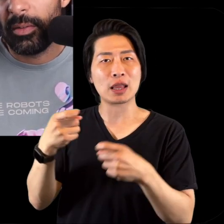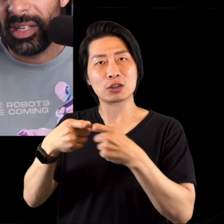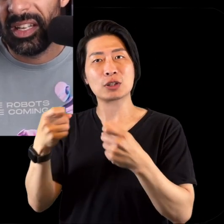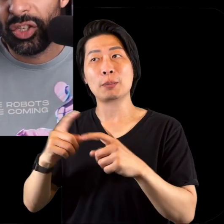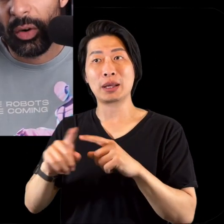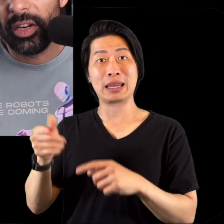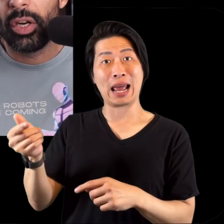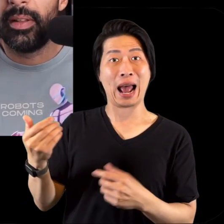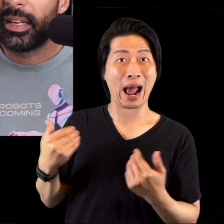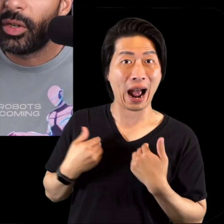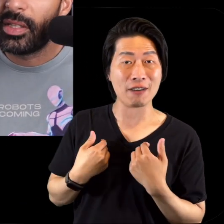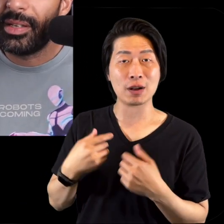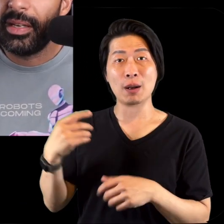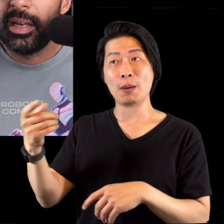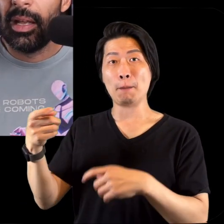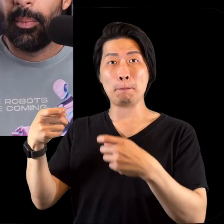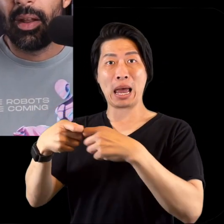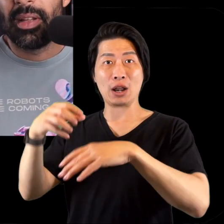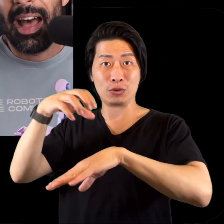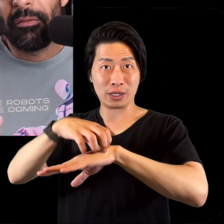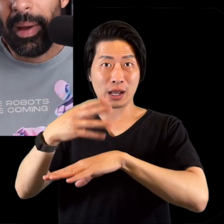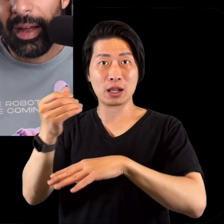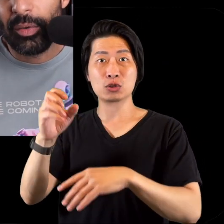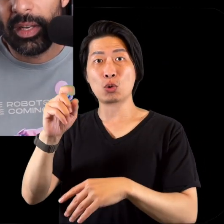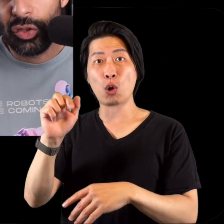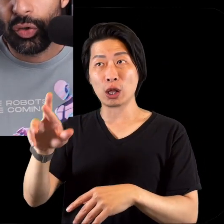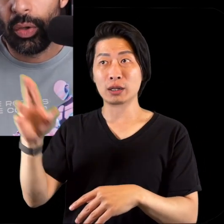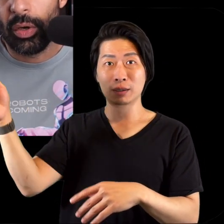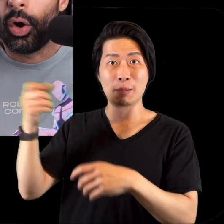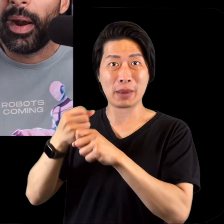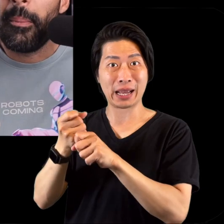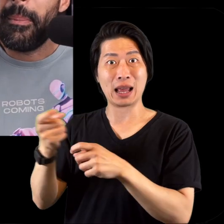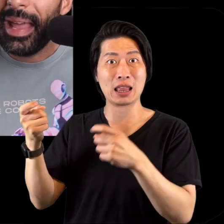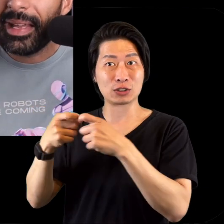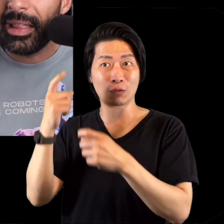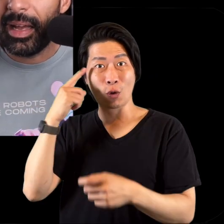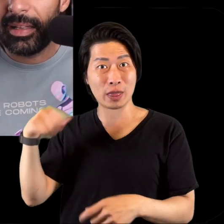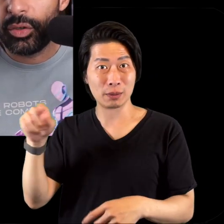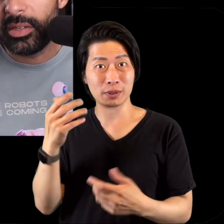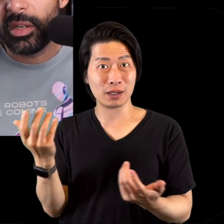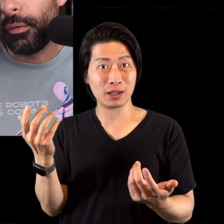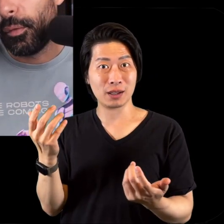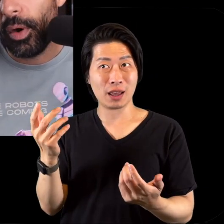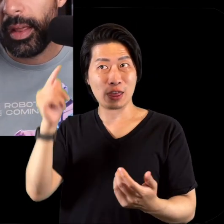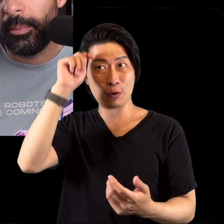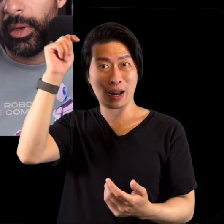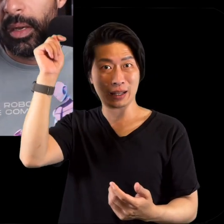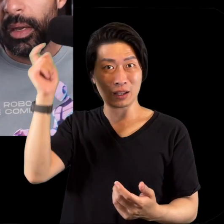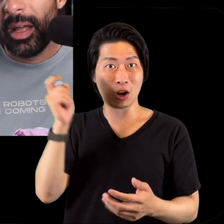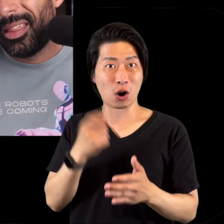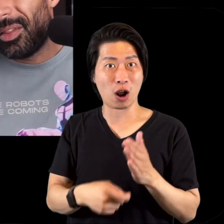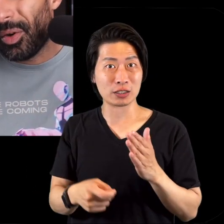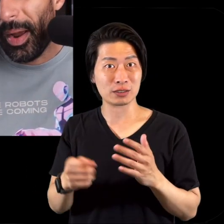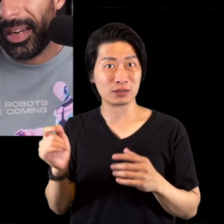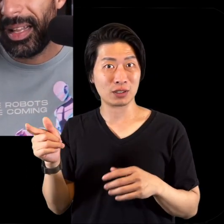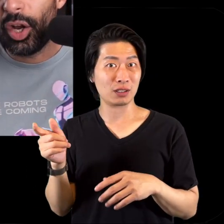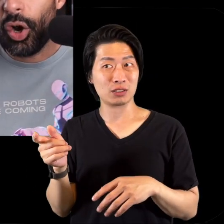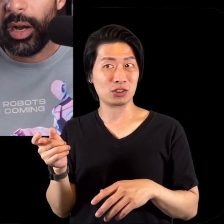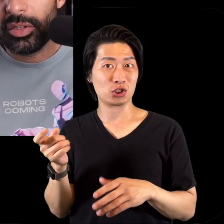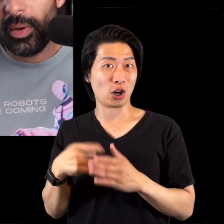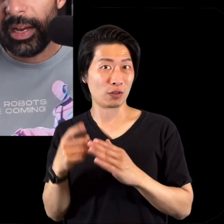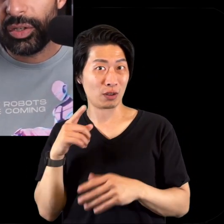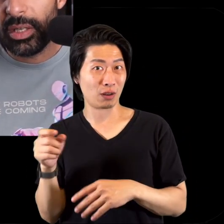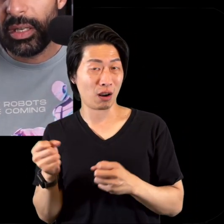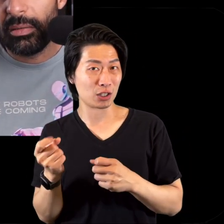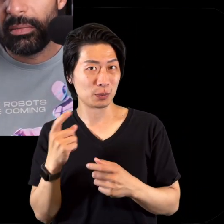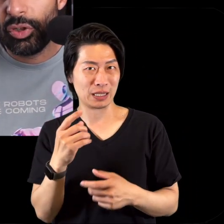for is obviously the generation of electricity, but if they have battery and solar already making the electricity for them, theoretically, the